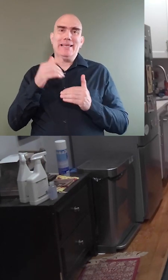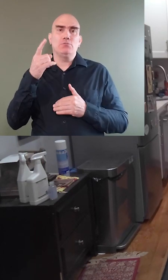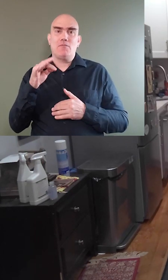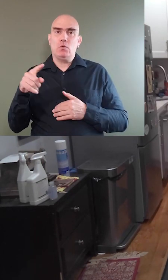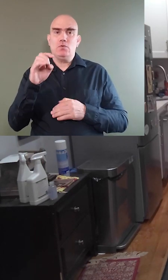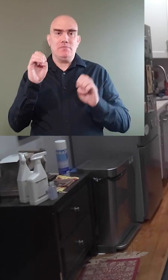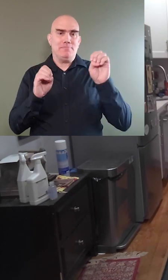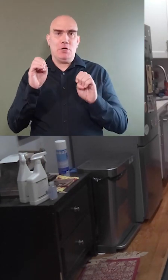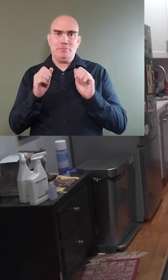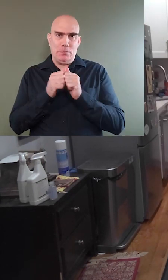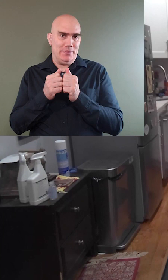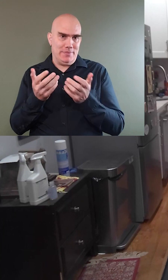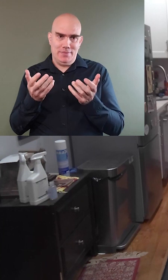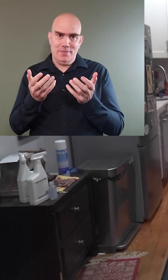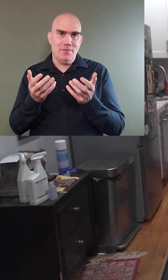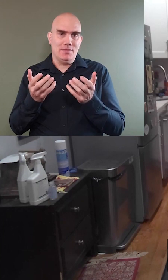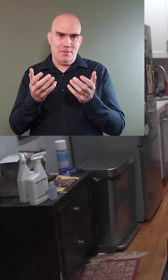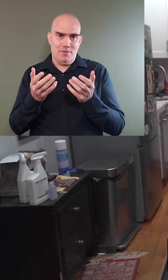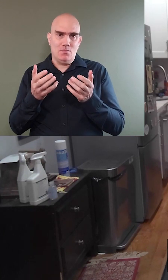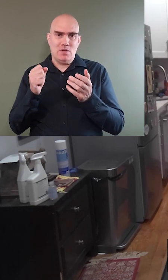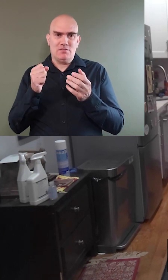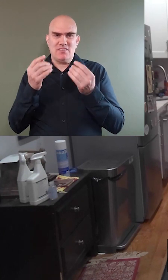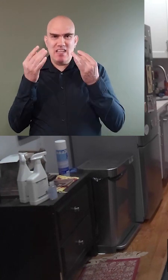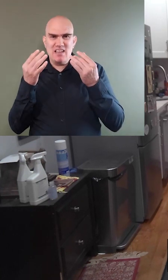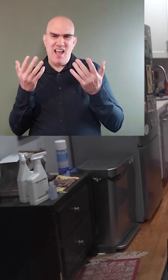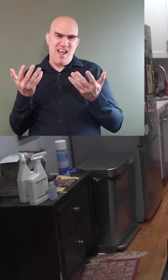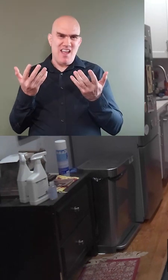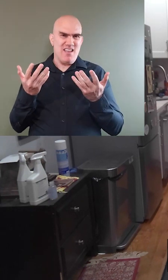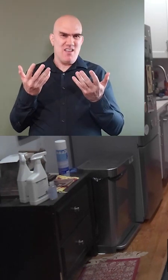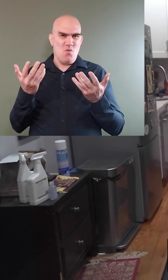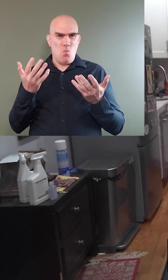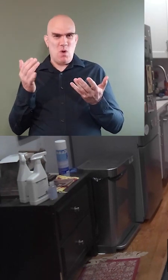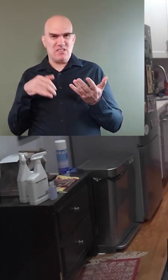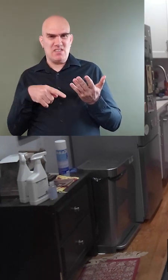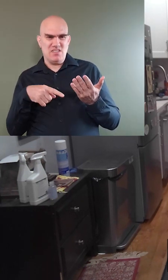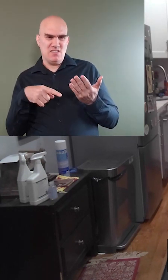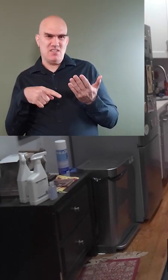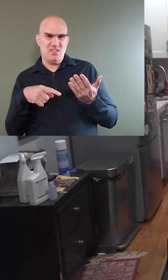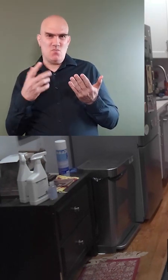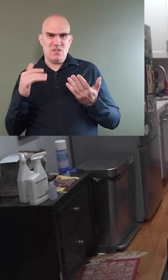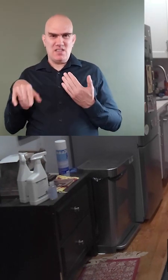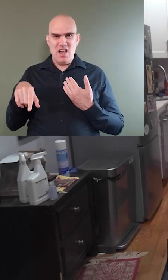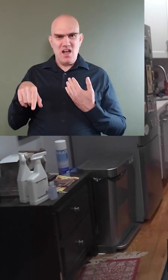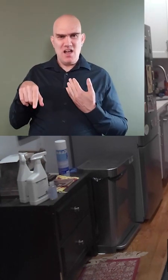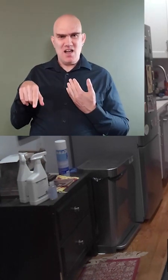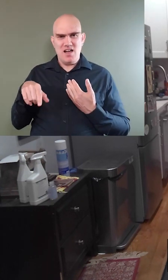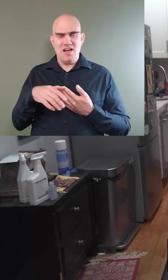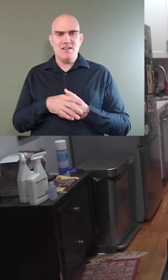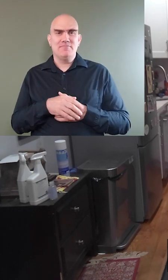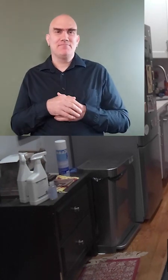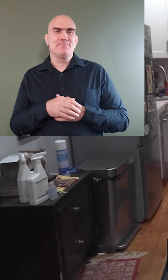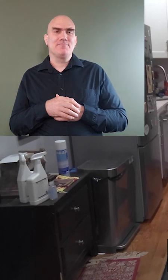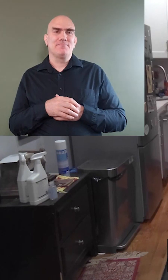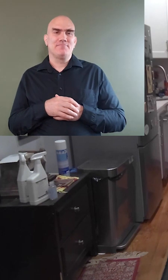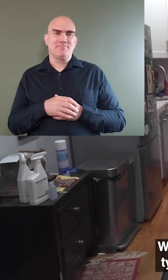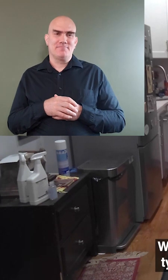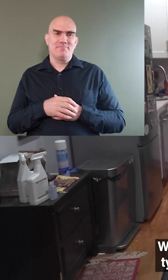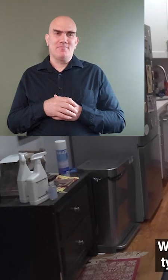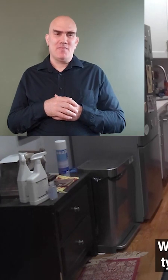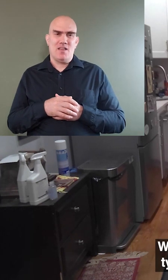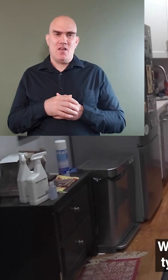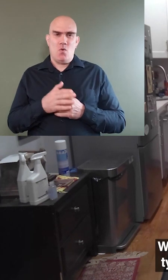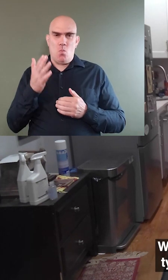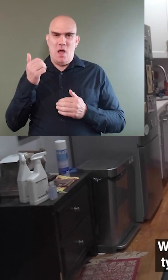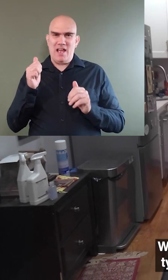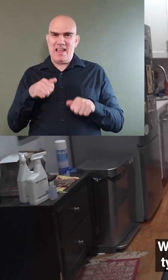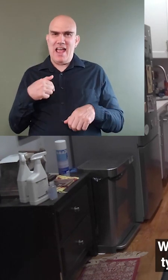you experimented with was thinking, hey, what's this thing? Why can